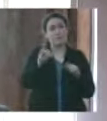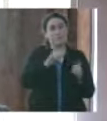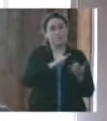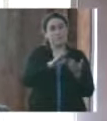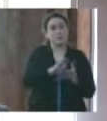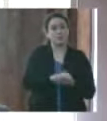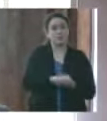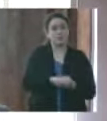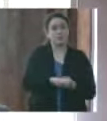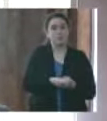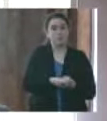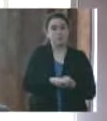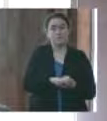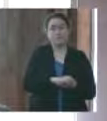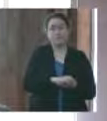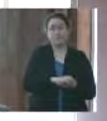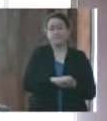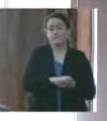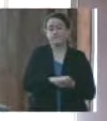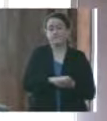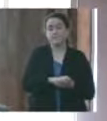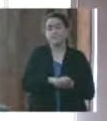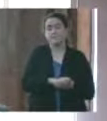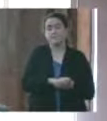in the attitudes that underlie that approach.